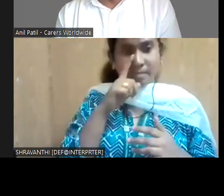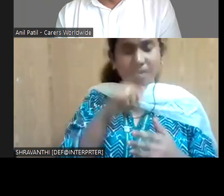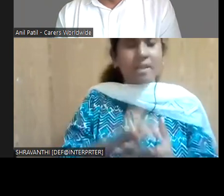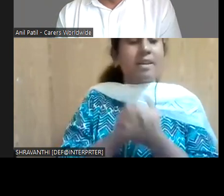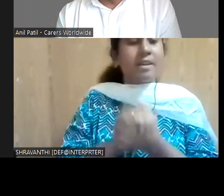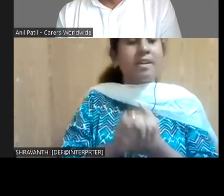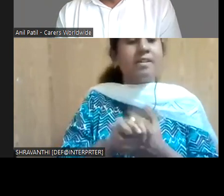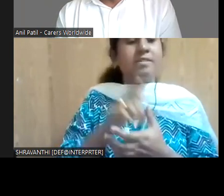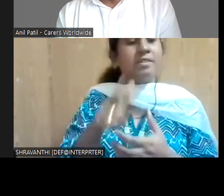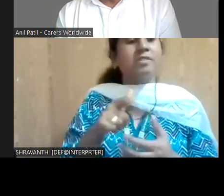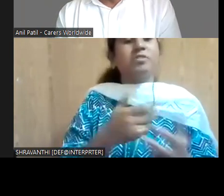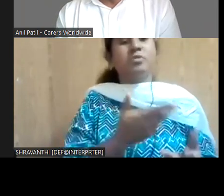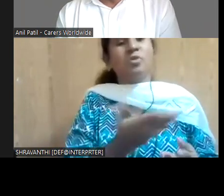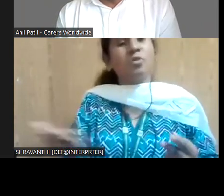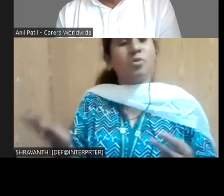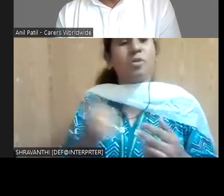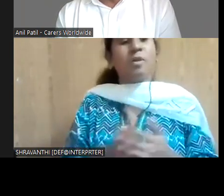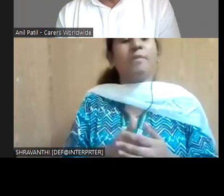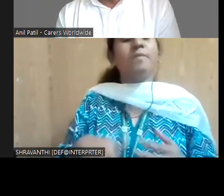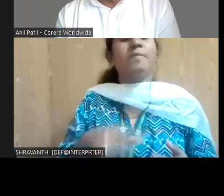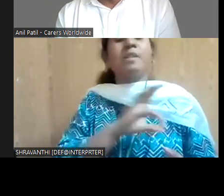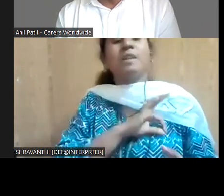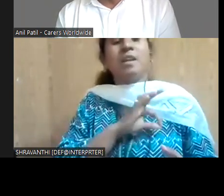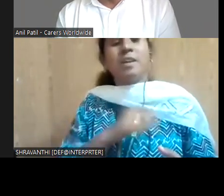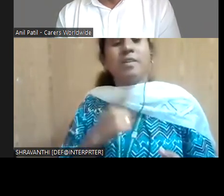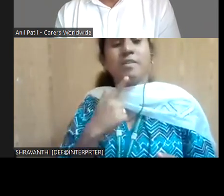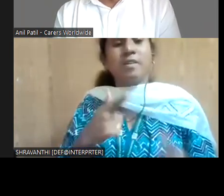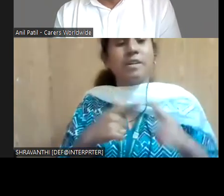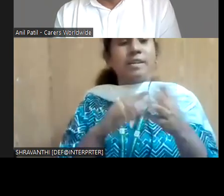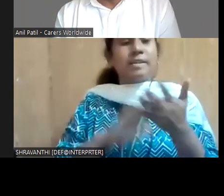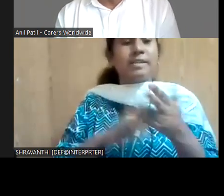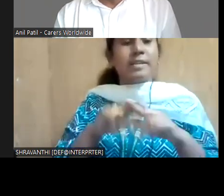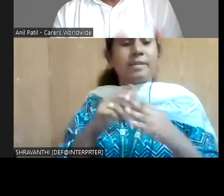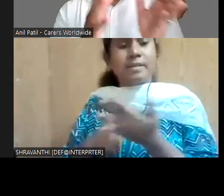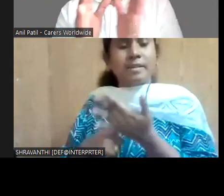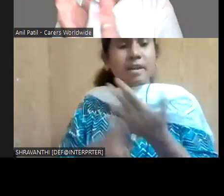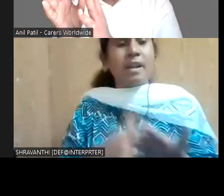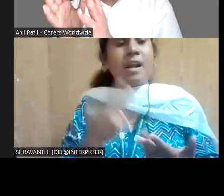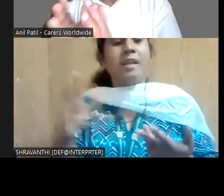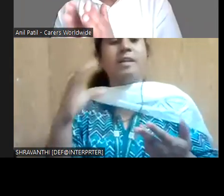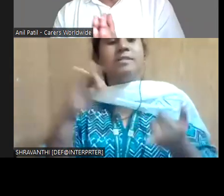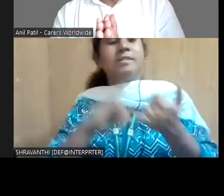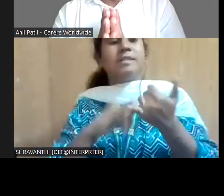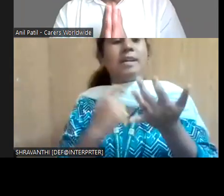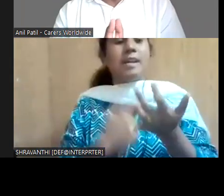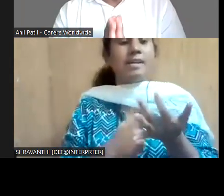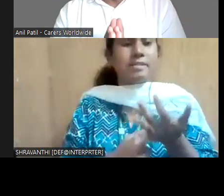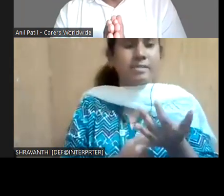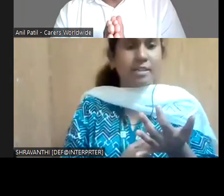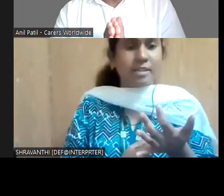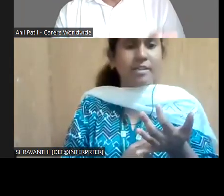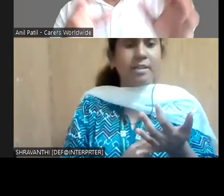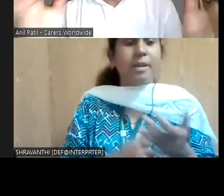Congratulations to all of you. I would like to request Ek Mahindra Foundation and other CSRs not just to ring fence for people